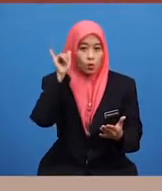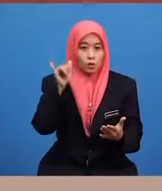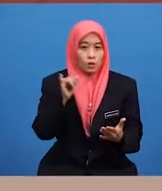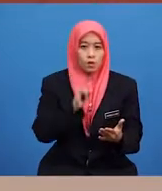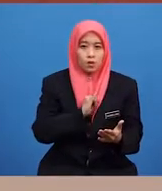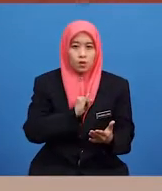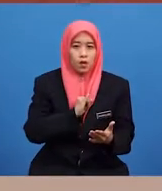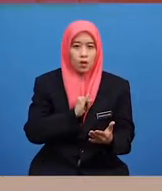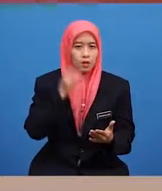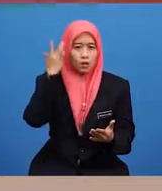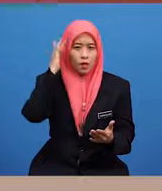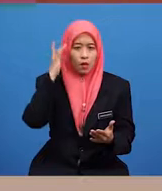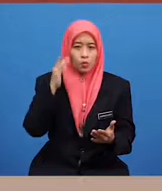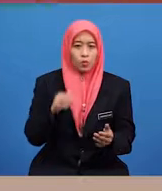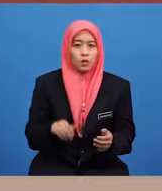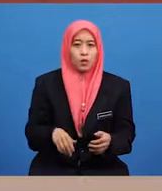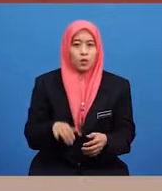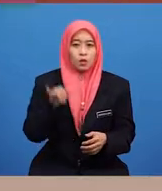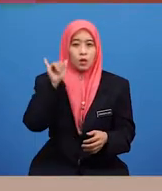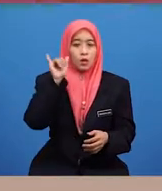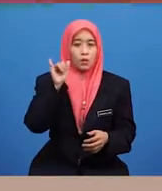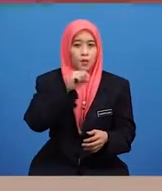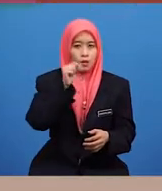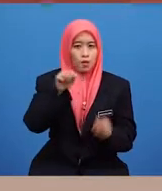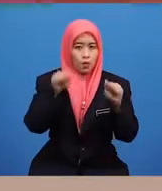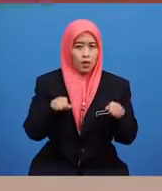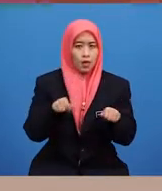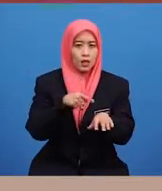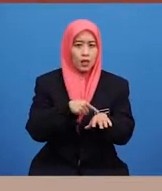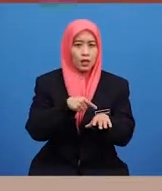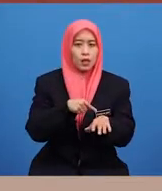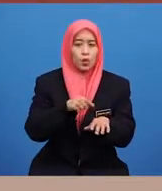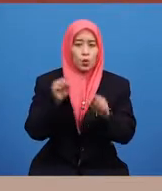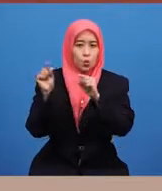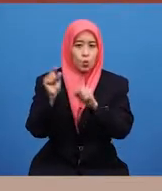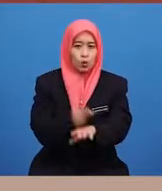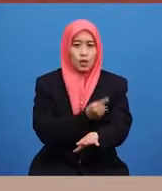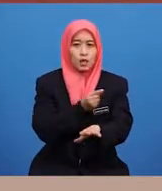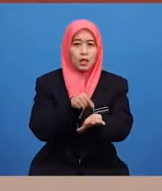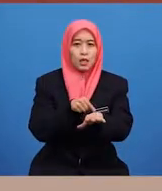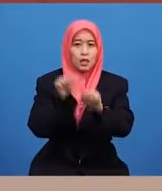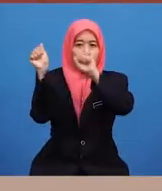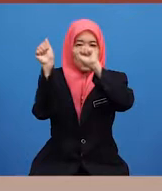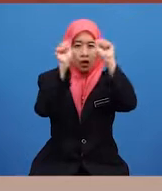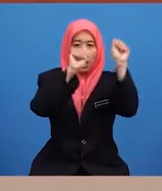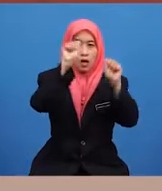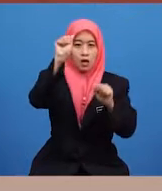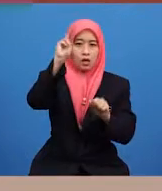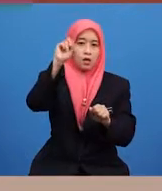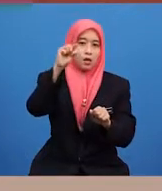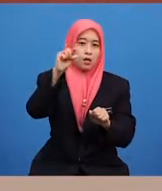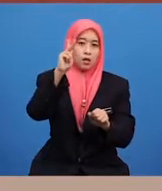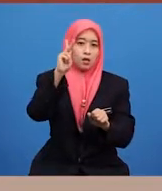that we could use pencil in space. Wow, that was interesting. You see, boys and girls, you